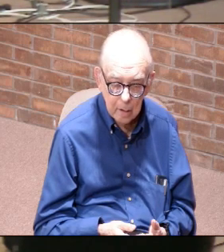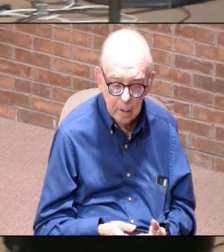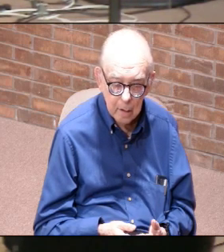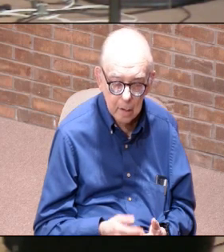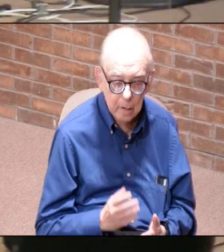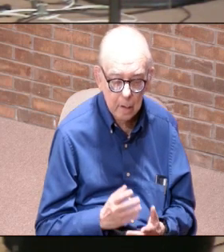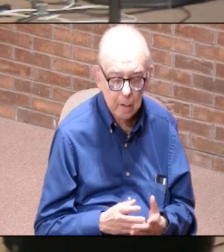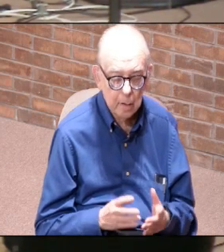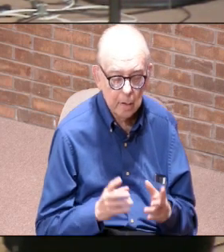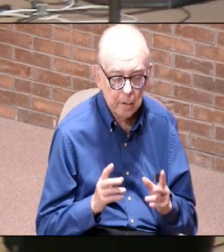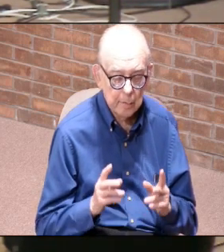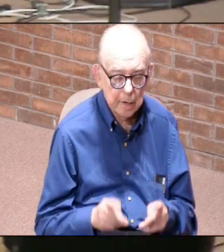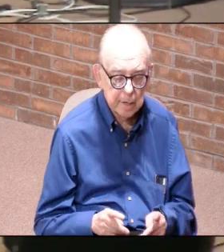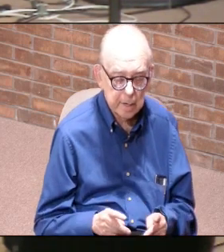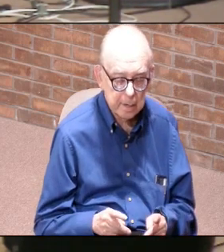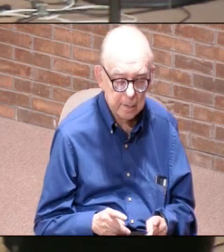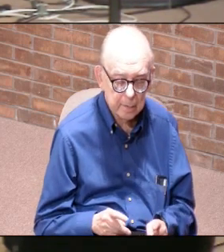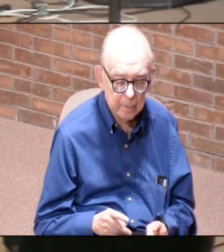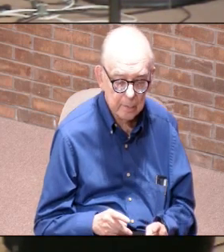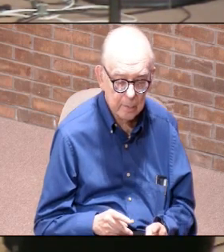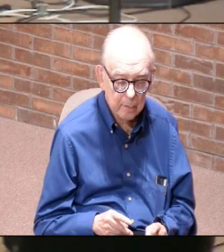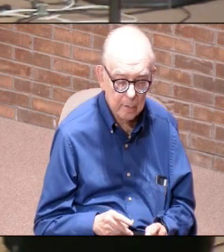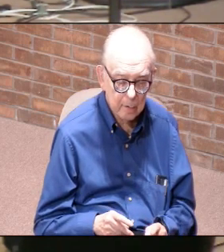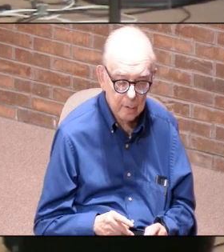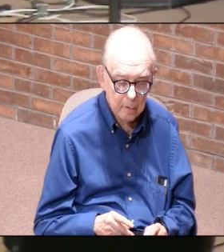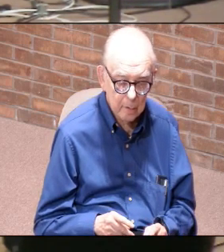And somebody takes it.